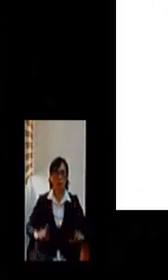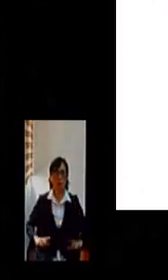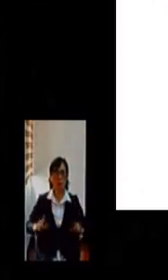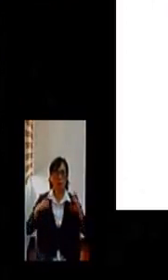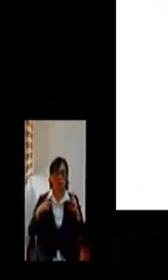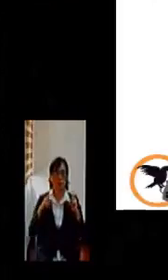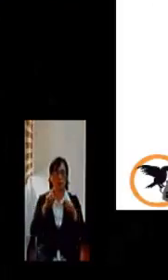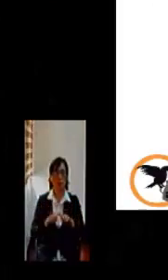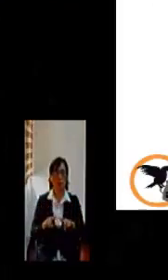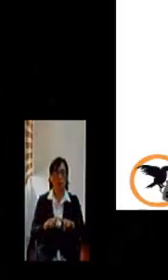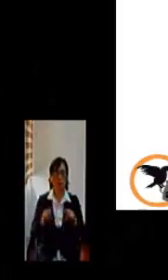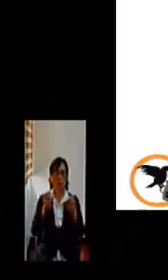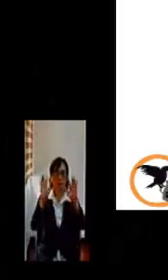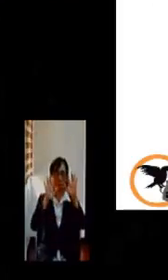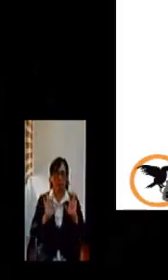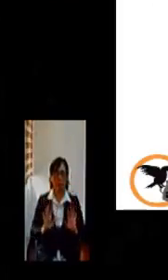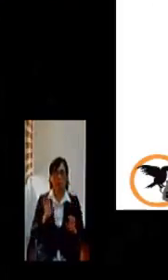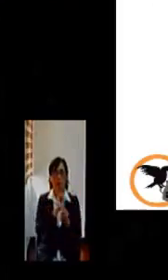change.